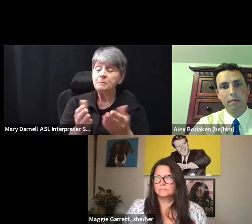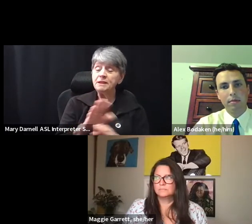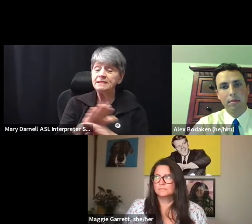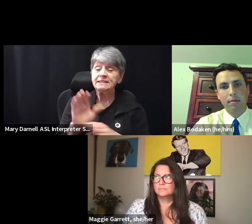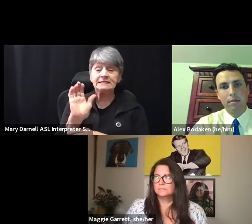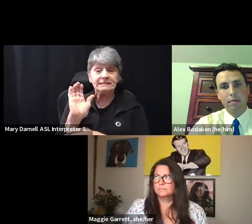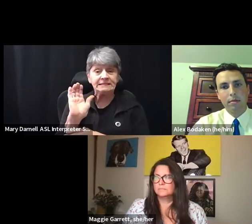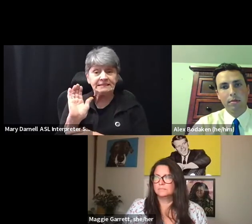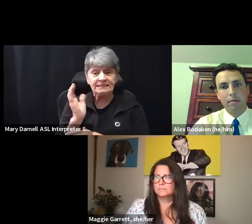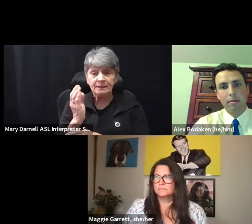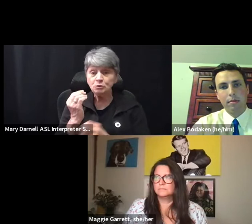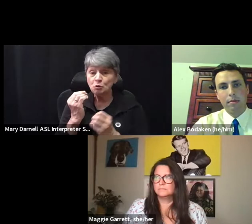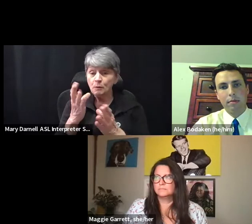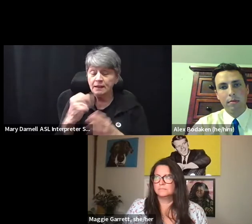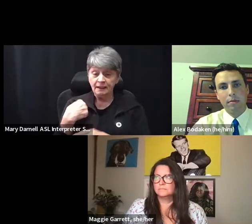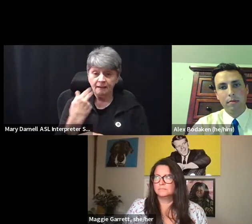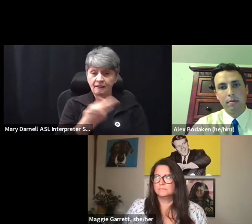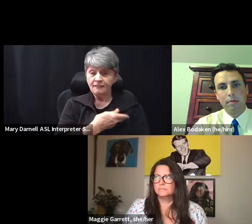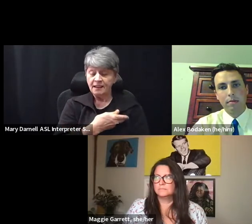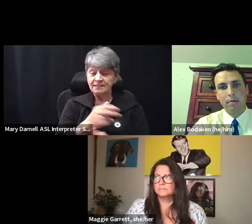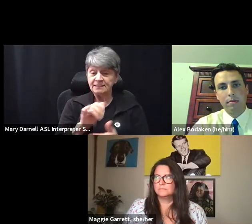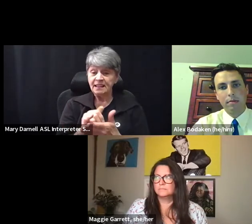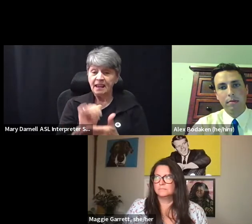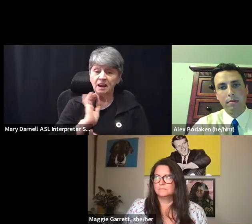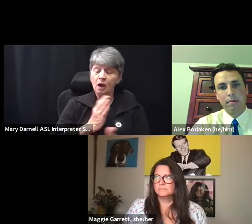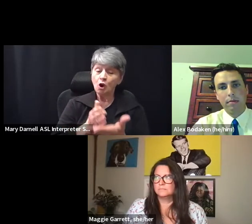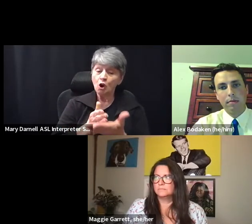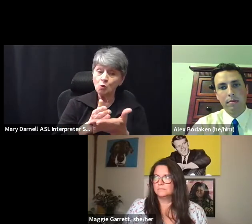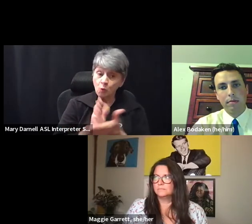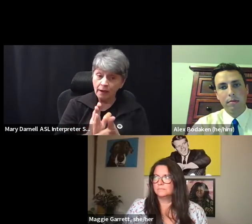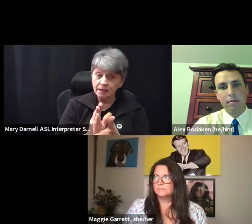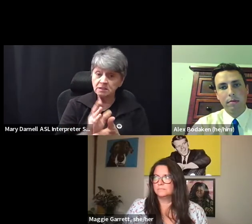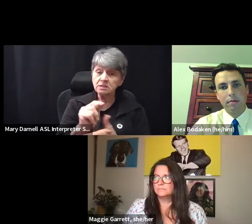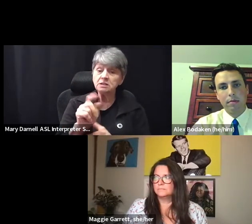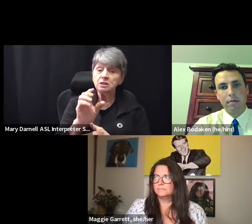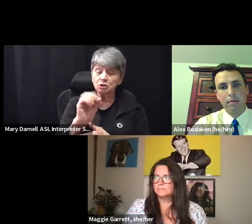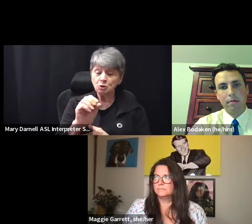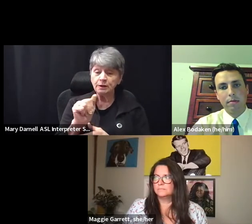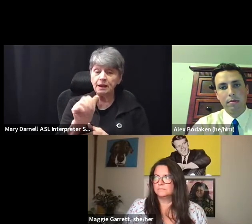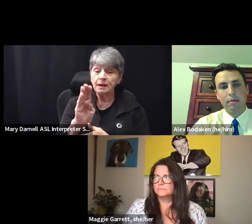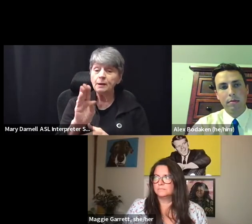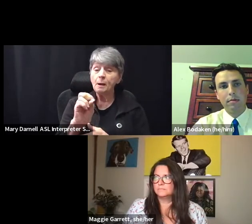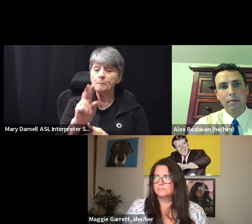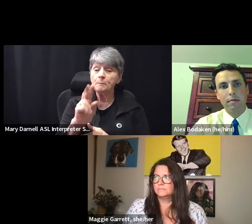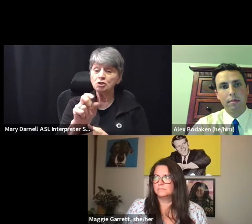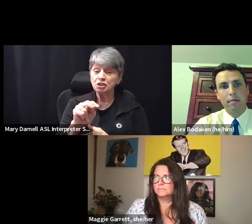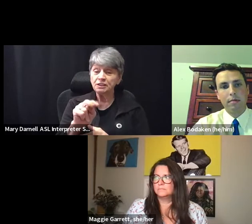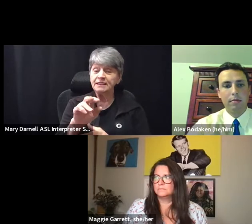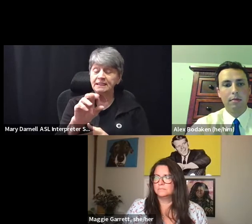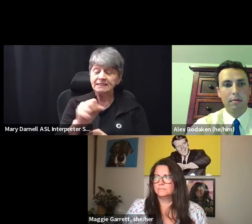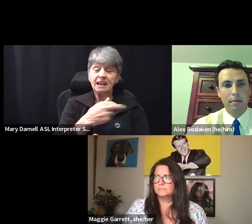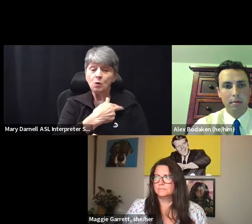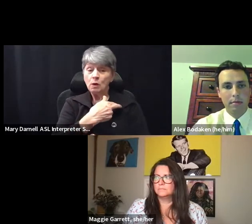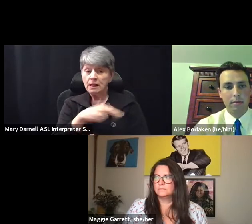of us living our lives that our right to seek an abortion is a religious freedom right. But I think